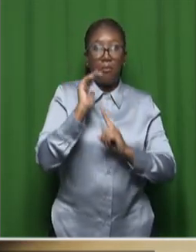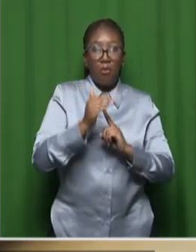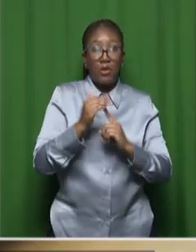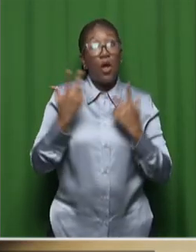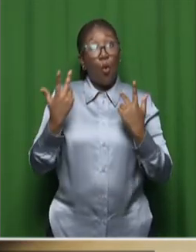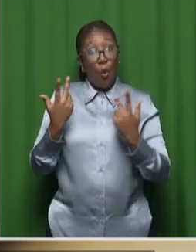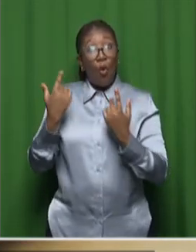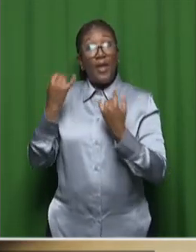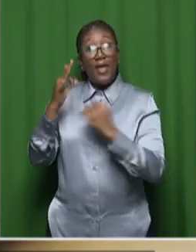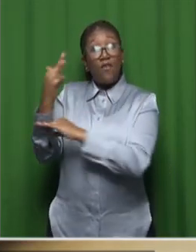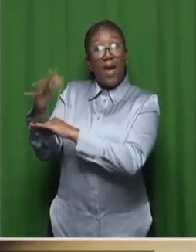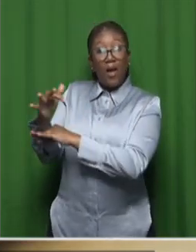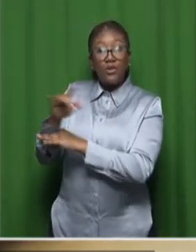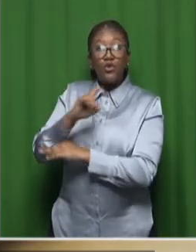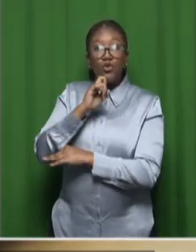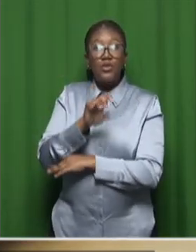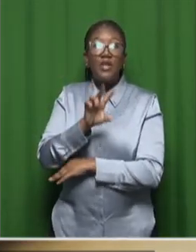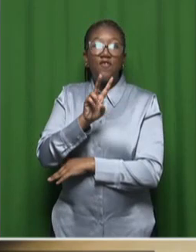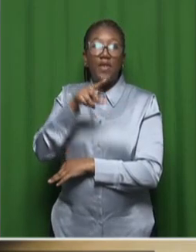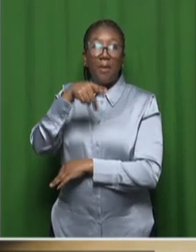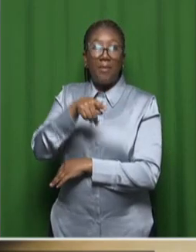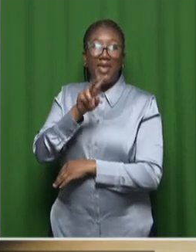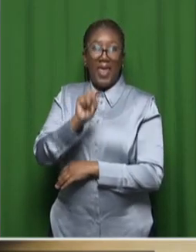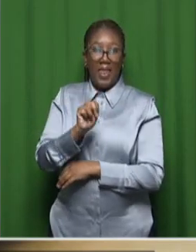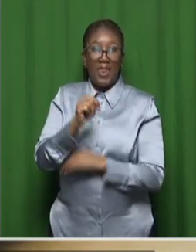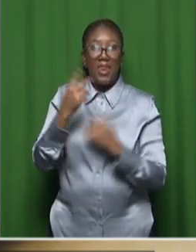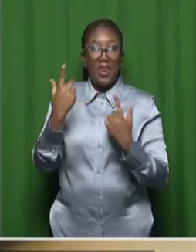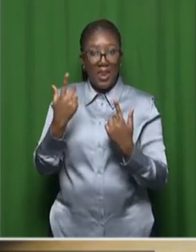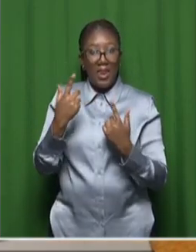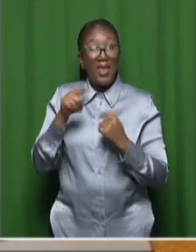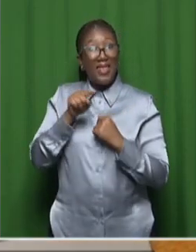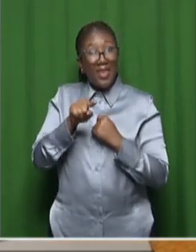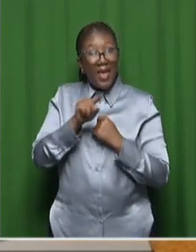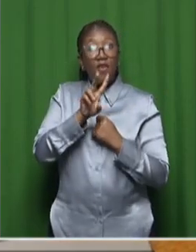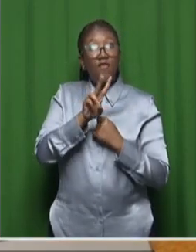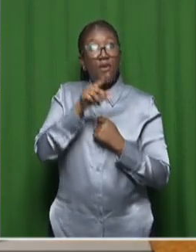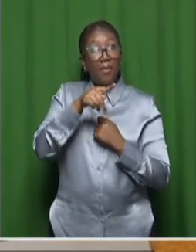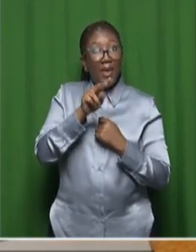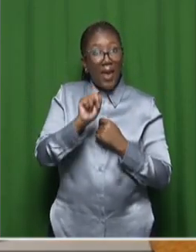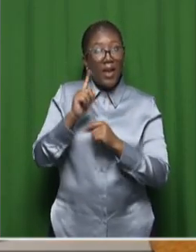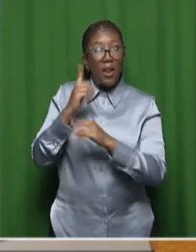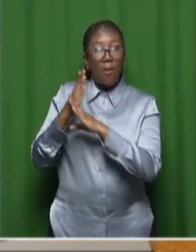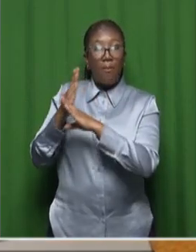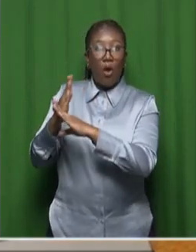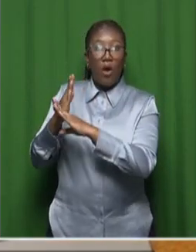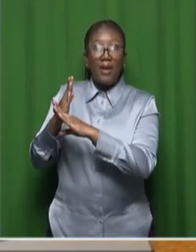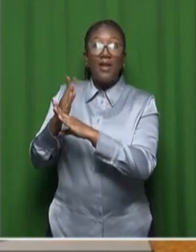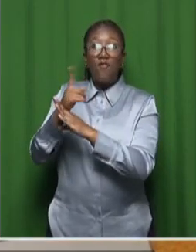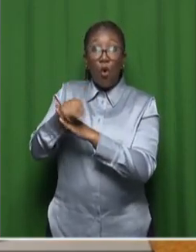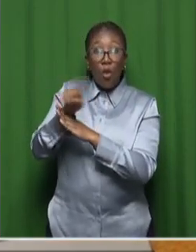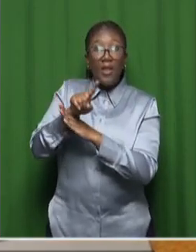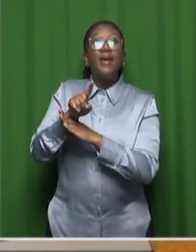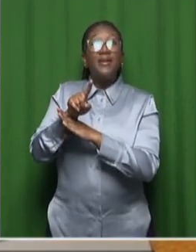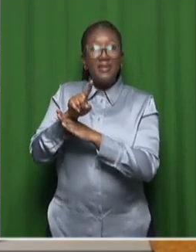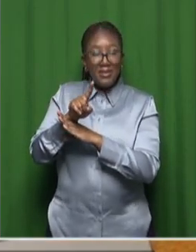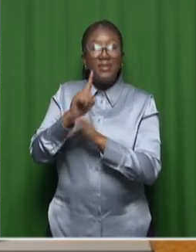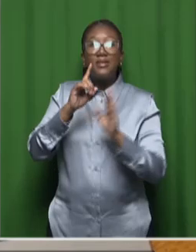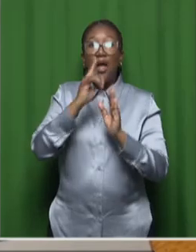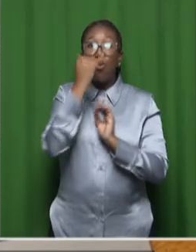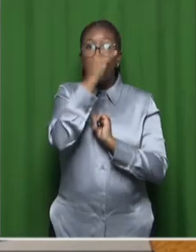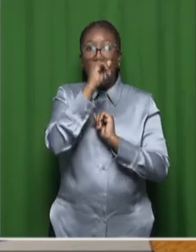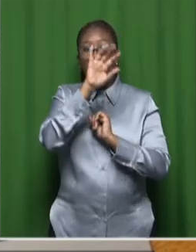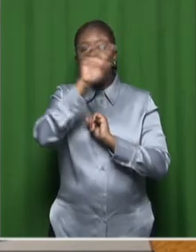VPN, virtual private network, where this will actually divert them from actually picking up your details or whatever the case may